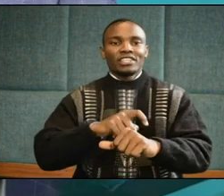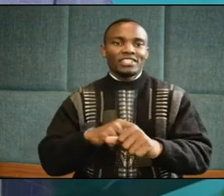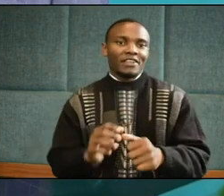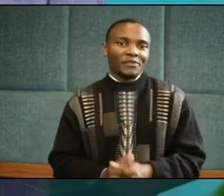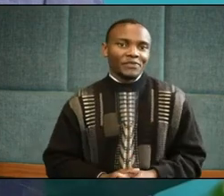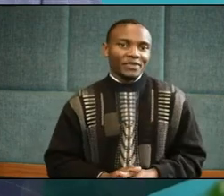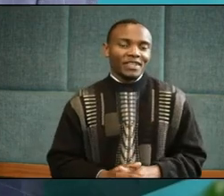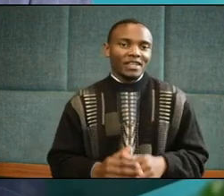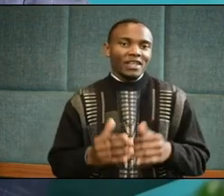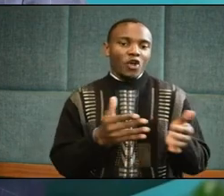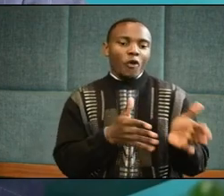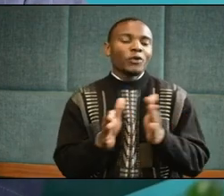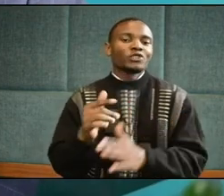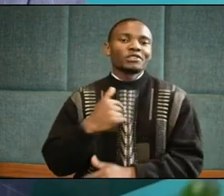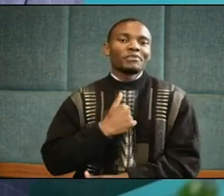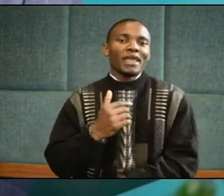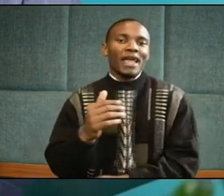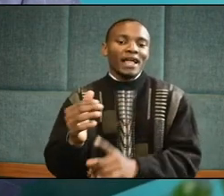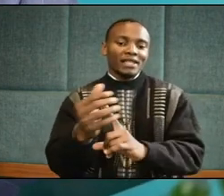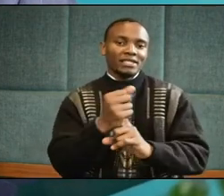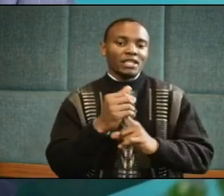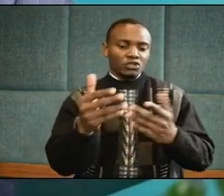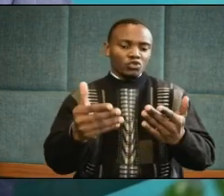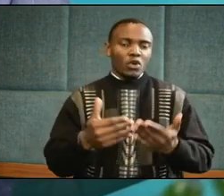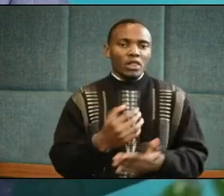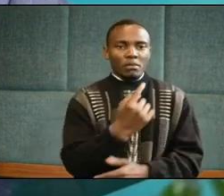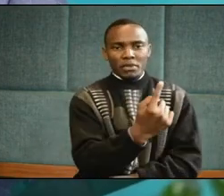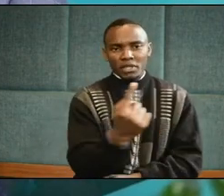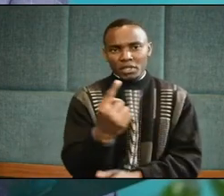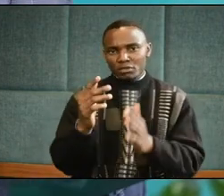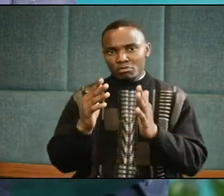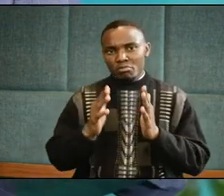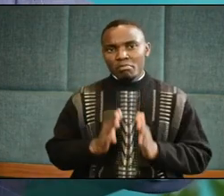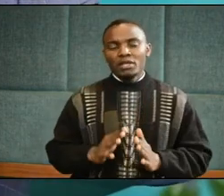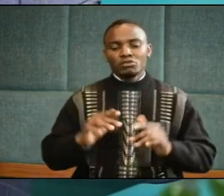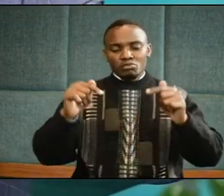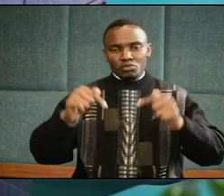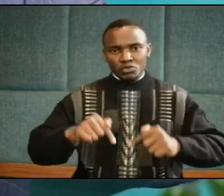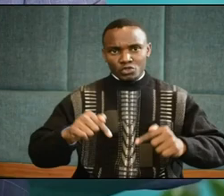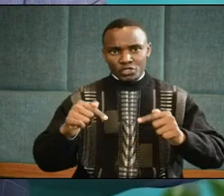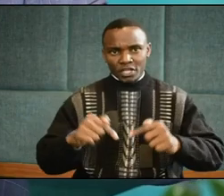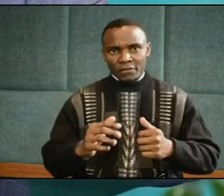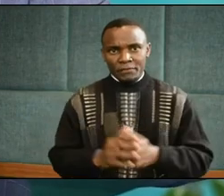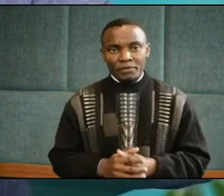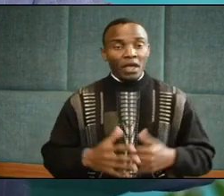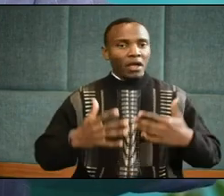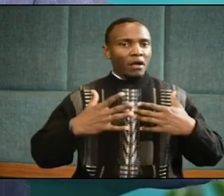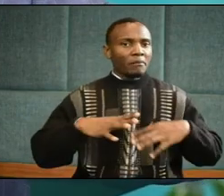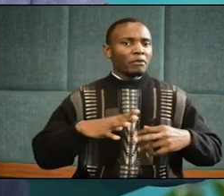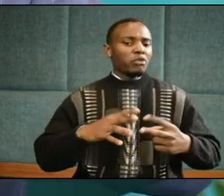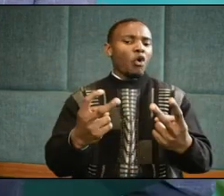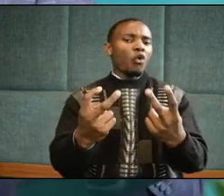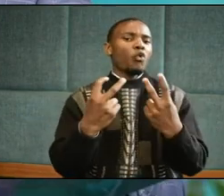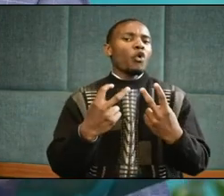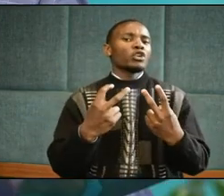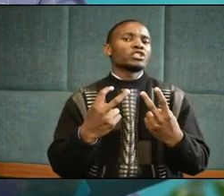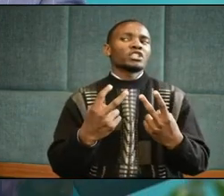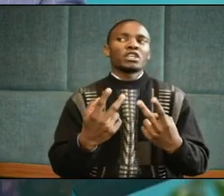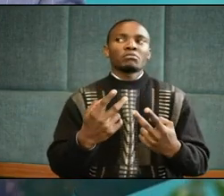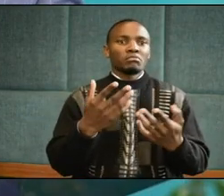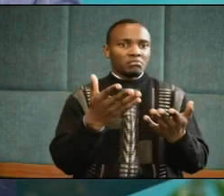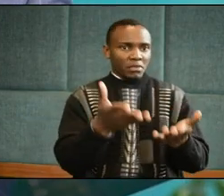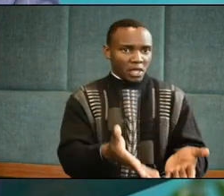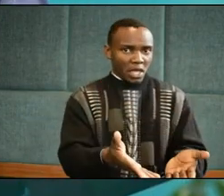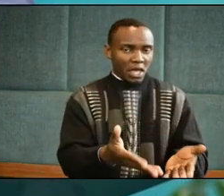I want to take this opportunity to welcome each one of us this morning, those who are viewing us from here